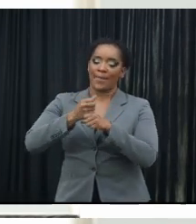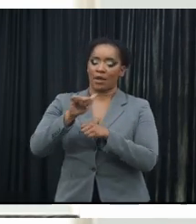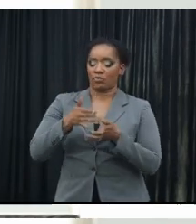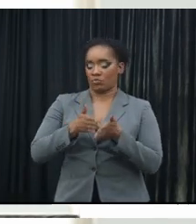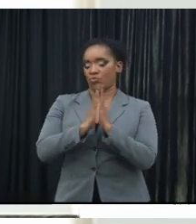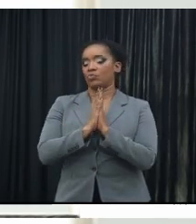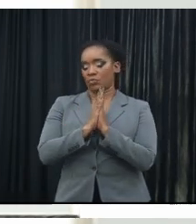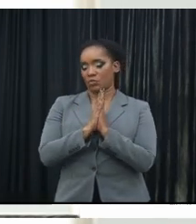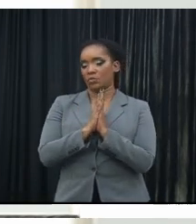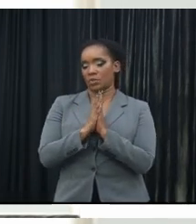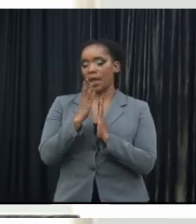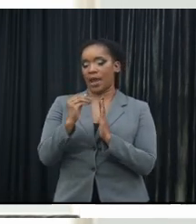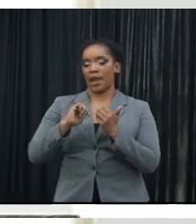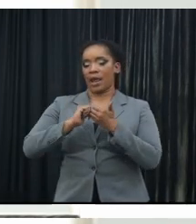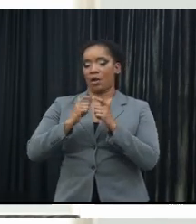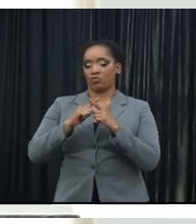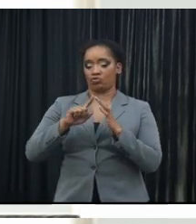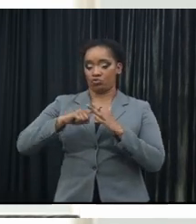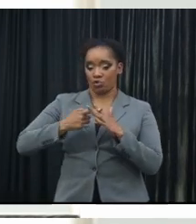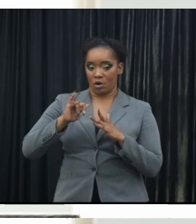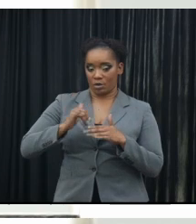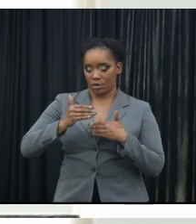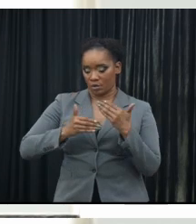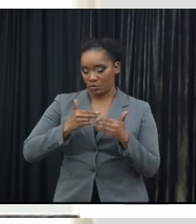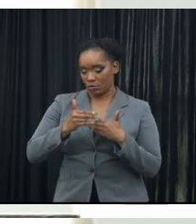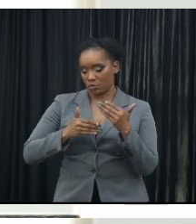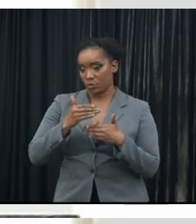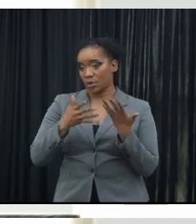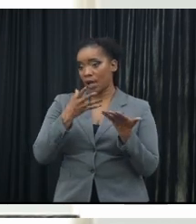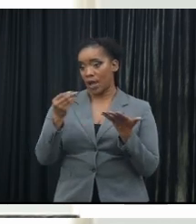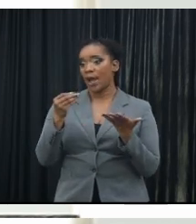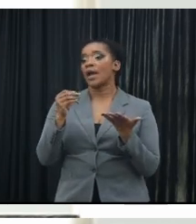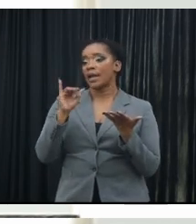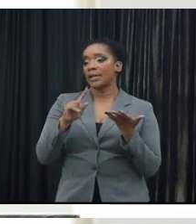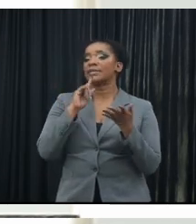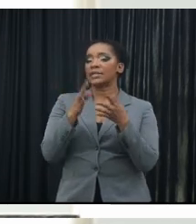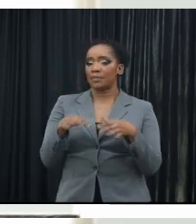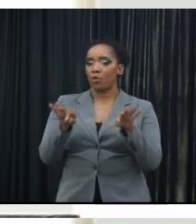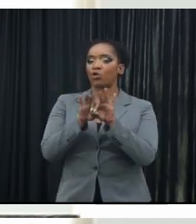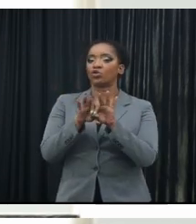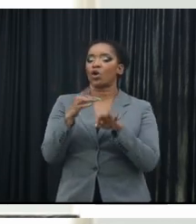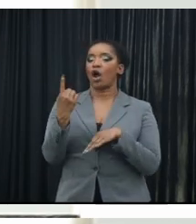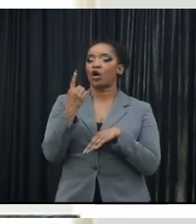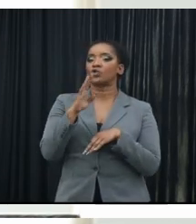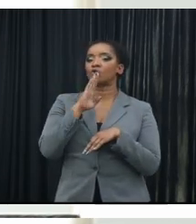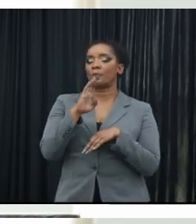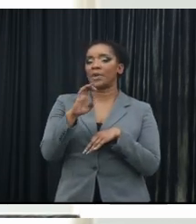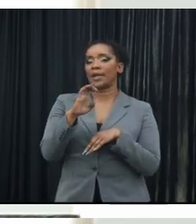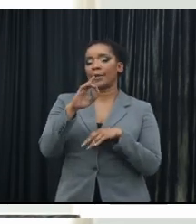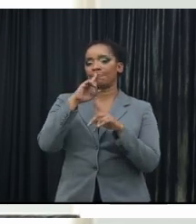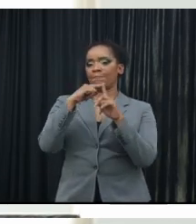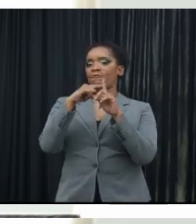which to start that process. And it's important to also be affirmative. Have fair